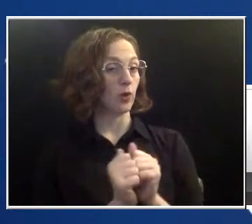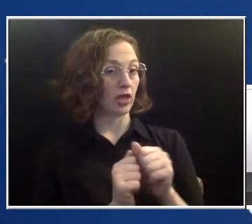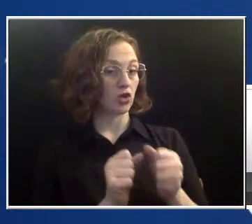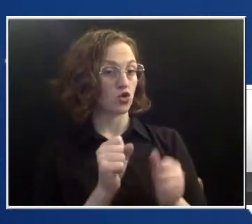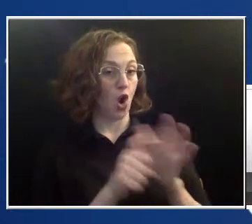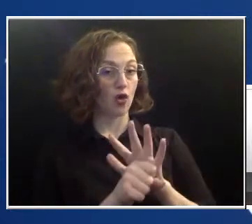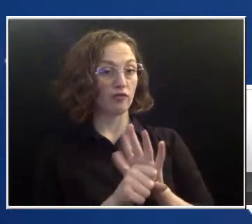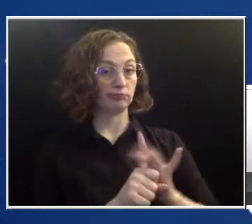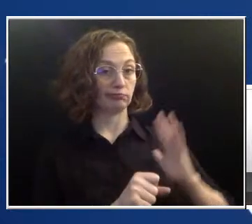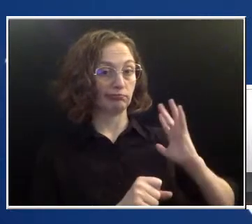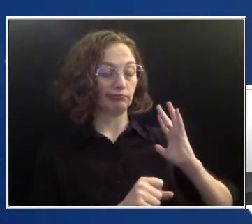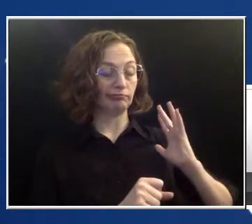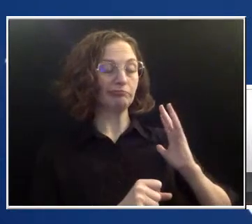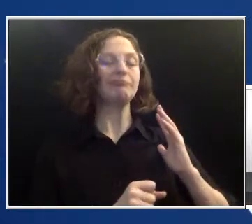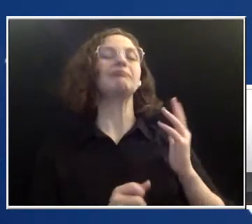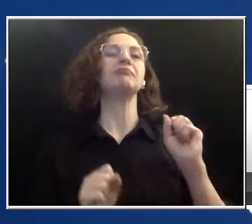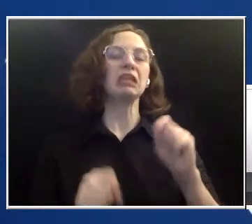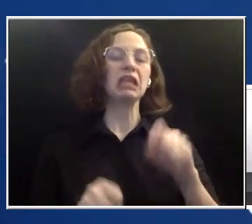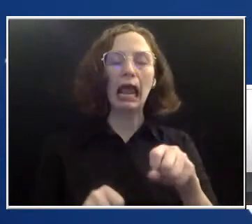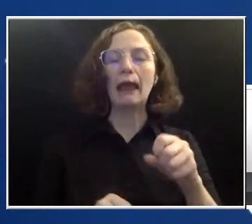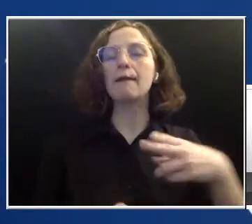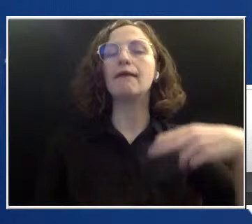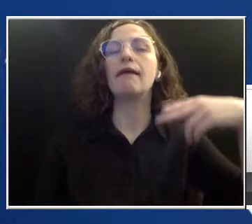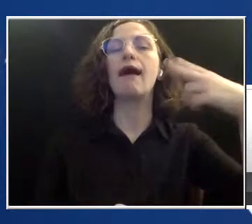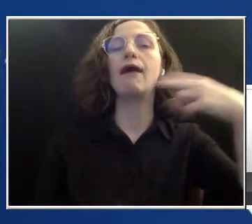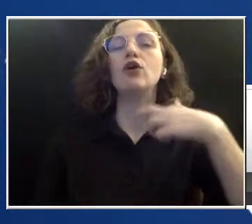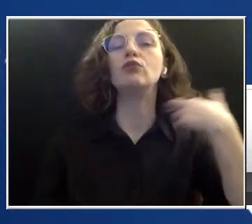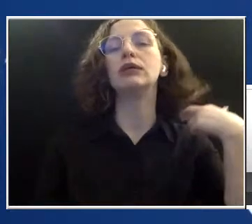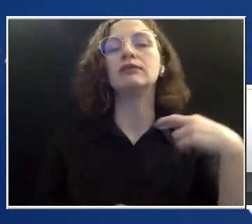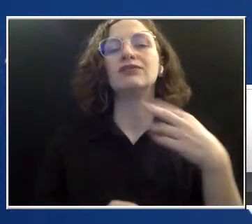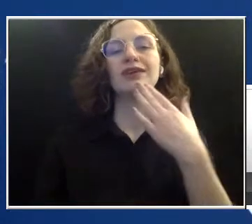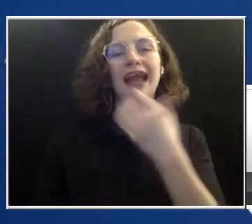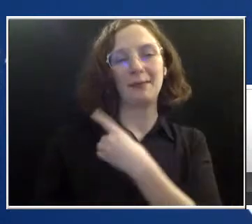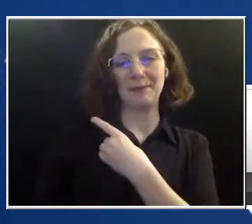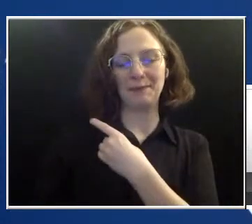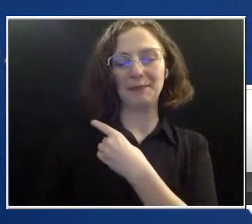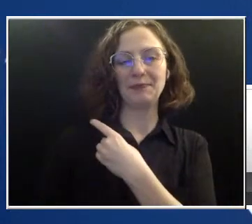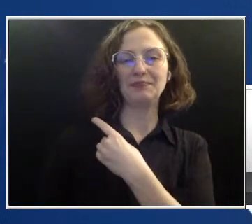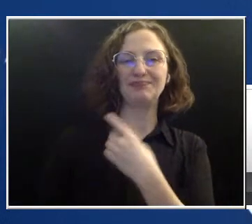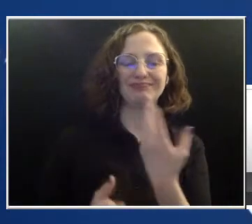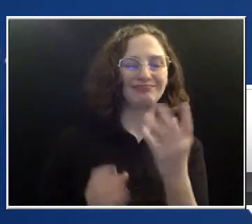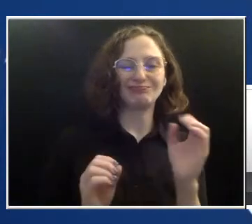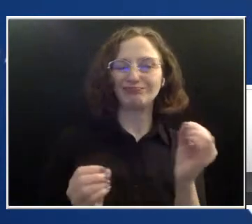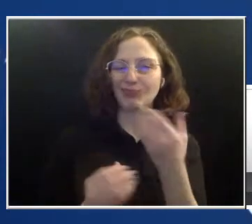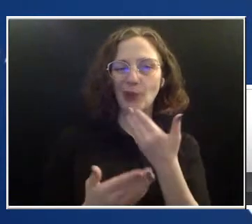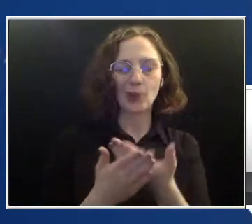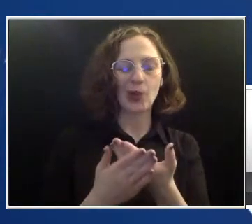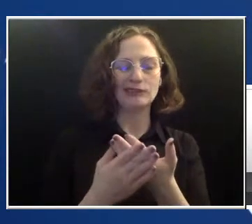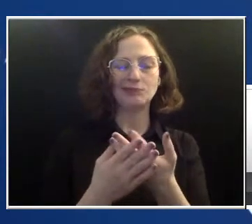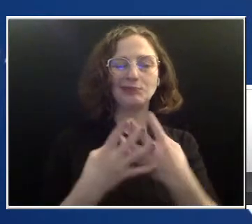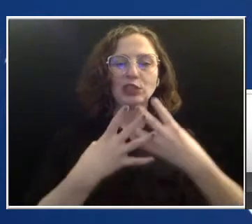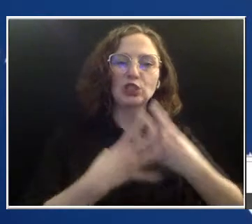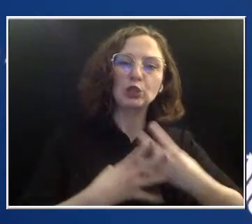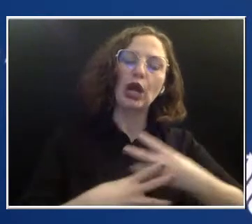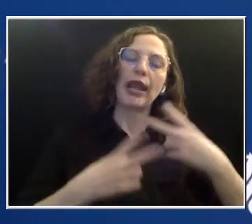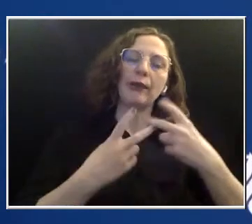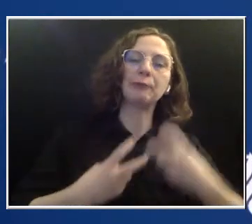diabetes. There's not really any screening test that can be used. I think just talk with your primary care